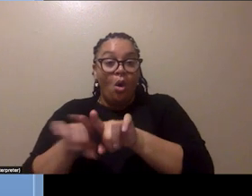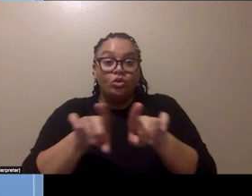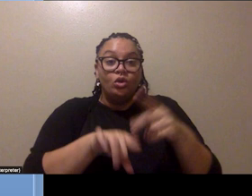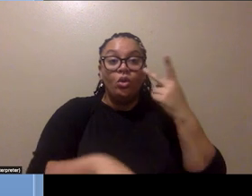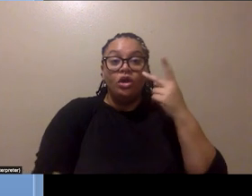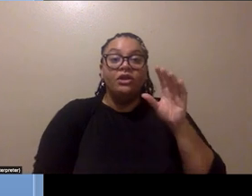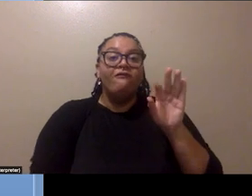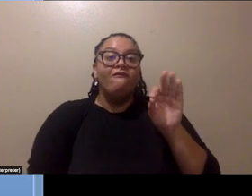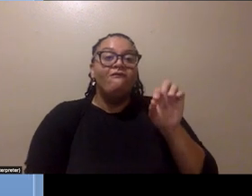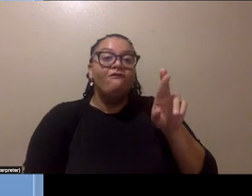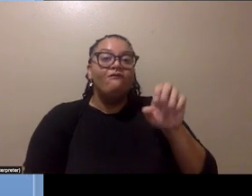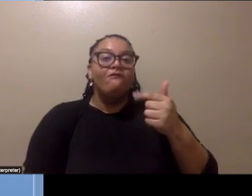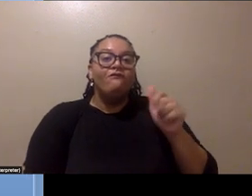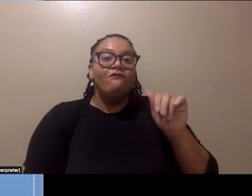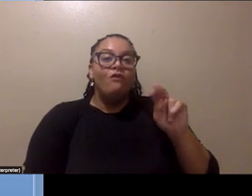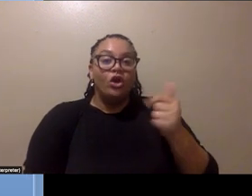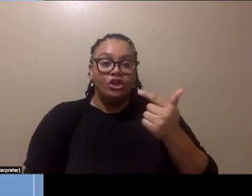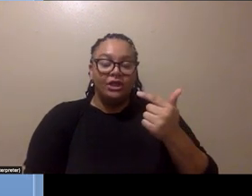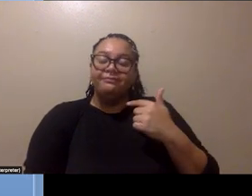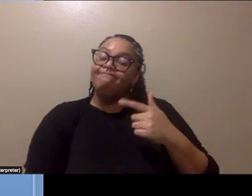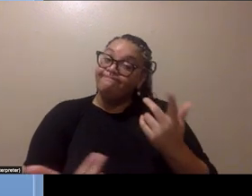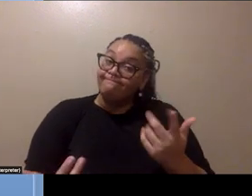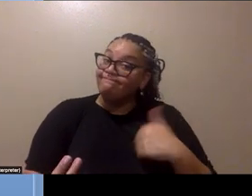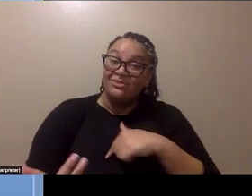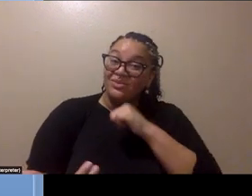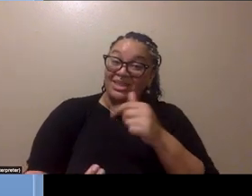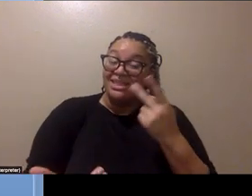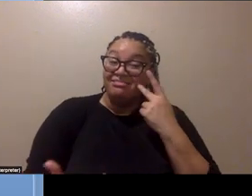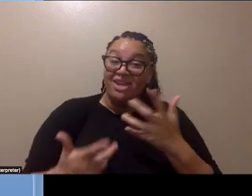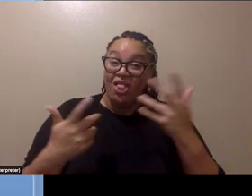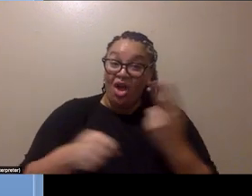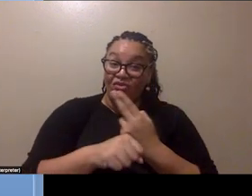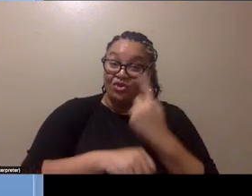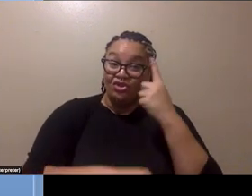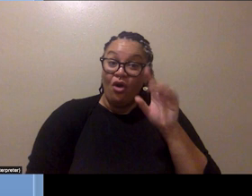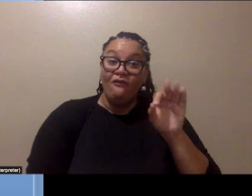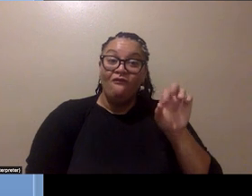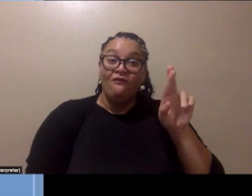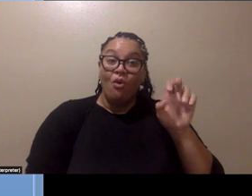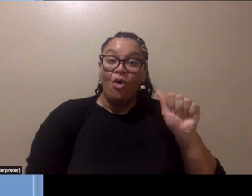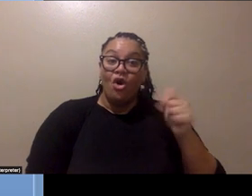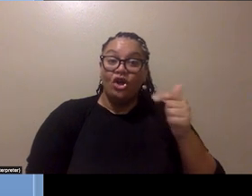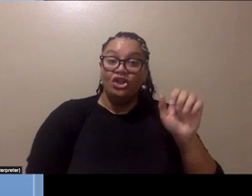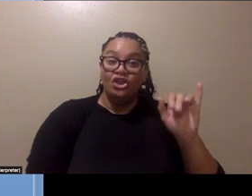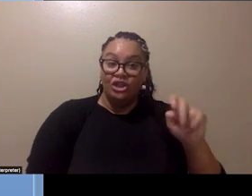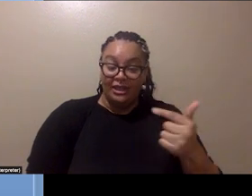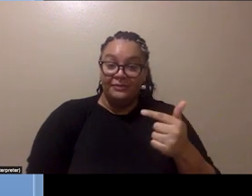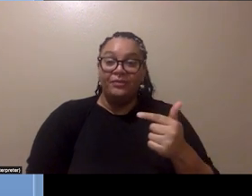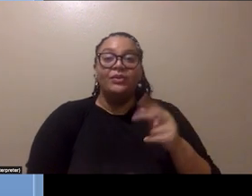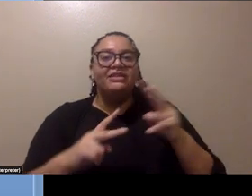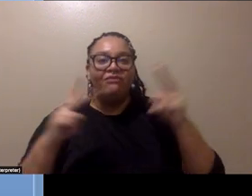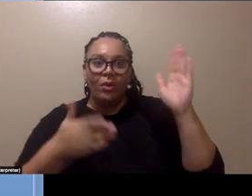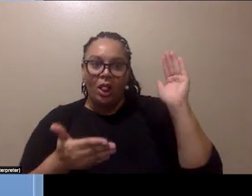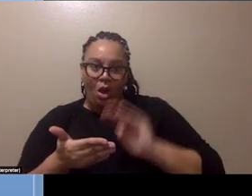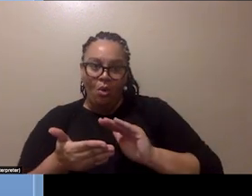look at foraging. So we didn't see a lot of use nesting. Well, it turns out we also didn't see a lot of use for foraging, unfortunately. The rate